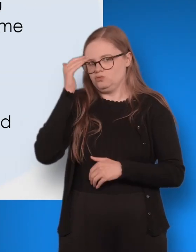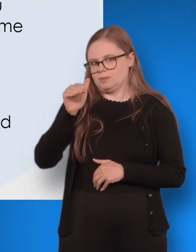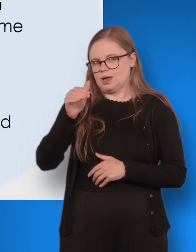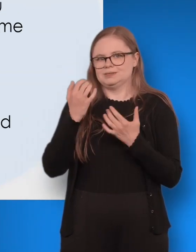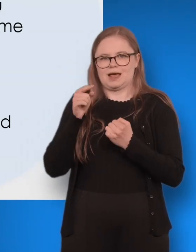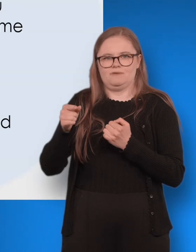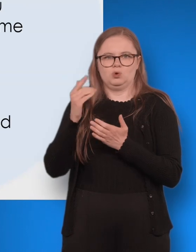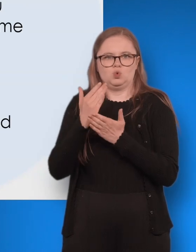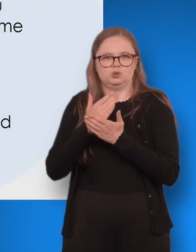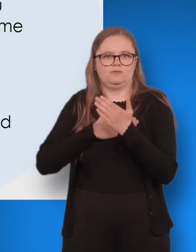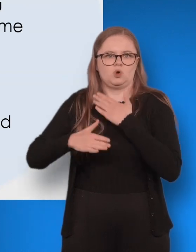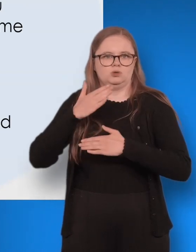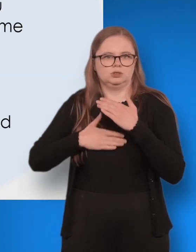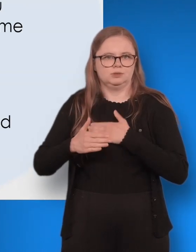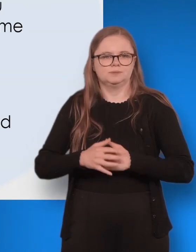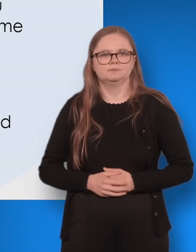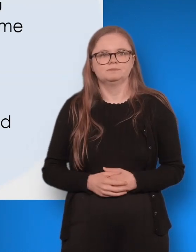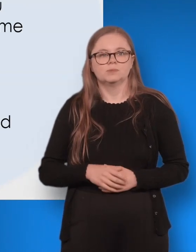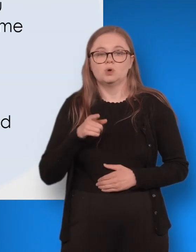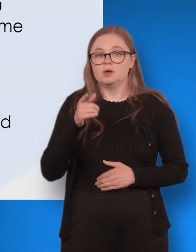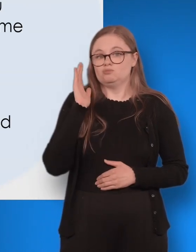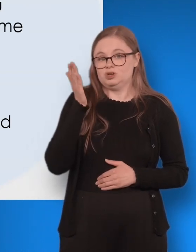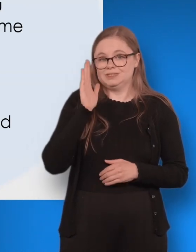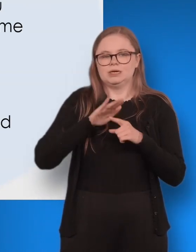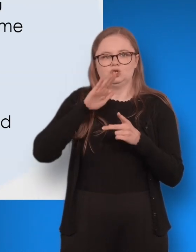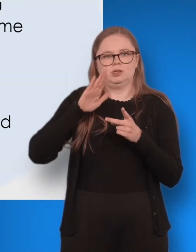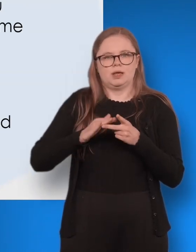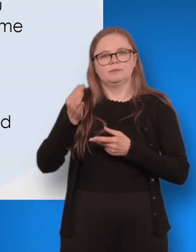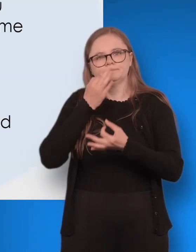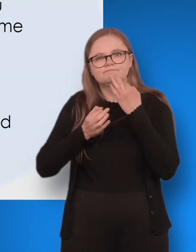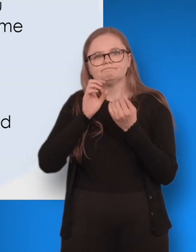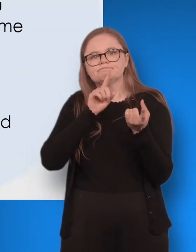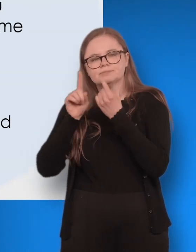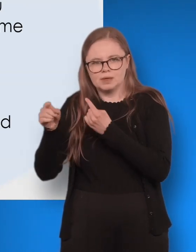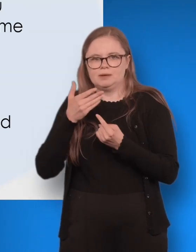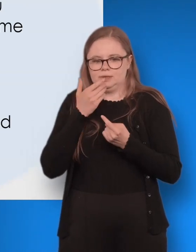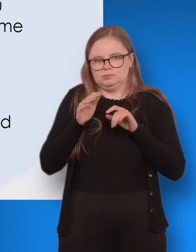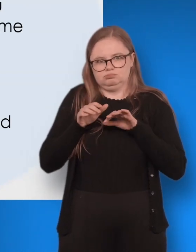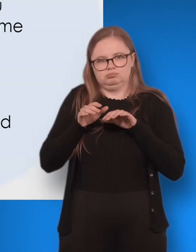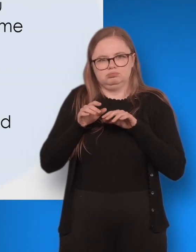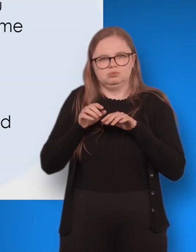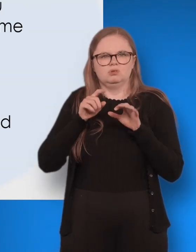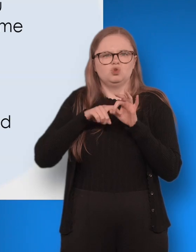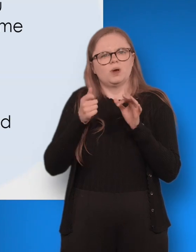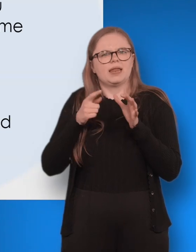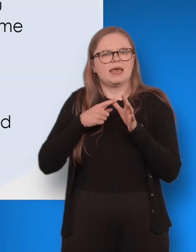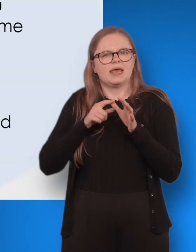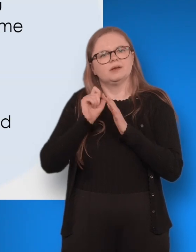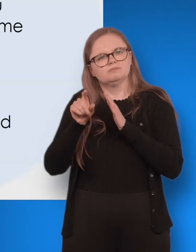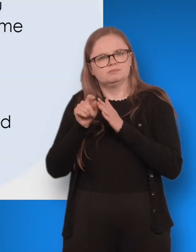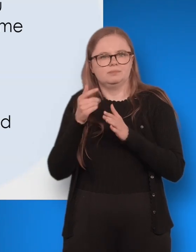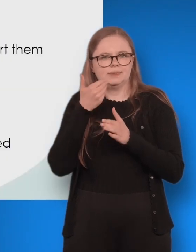of conduct on that. So we've got the presentation followed by Q&A, but if you could put the questions into the Q&A function, that would be great,